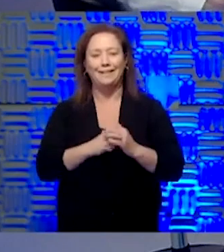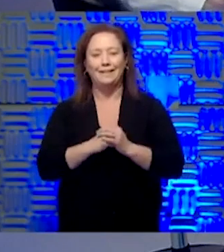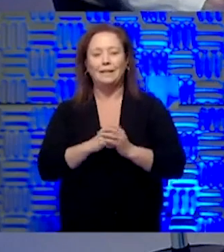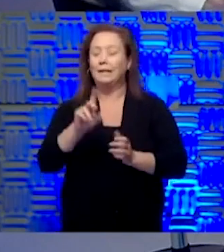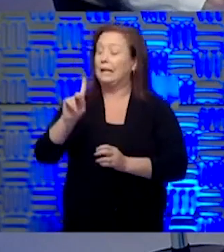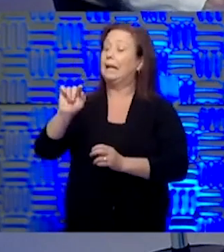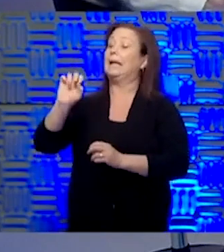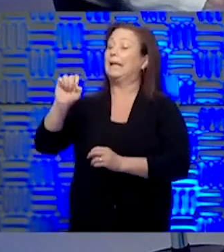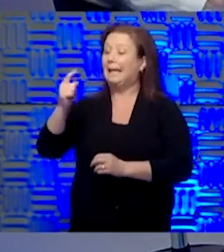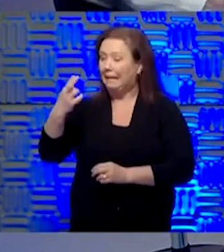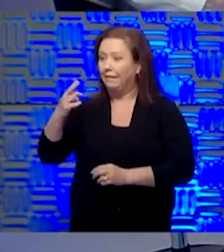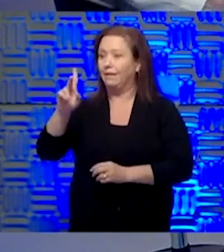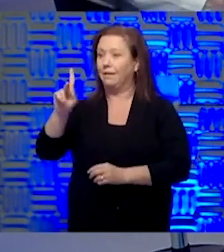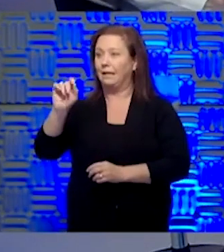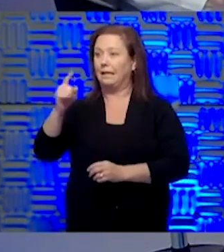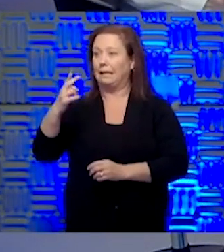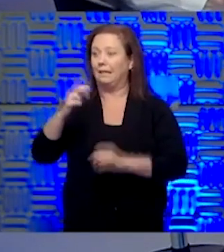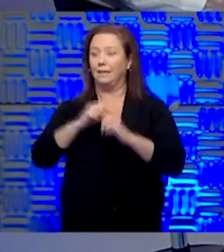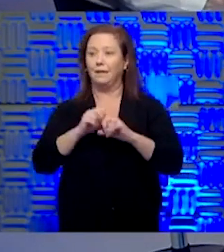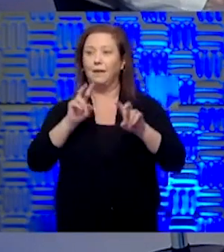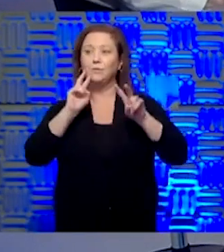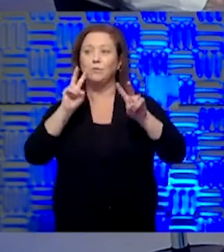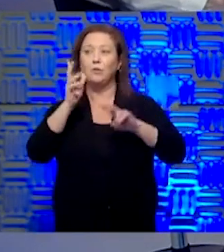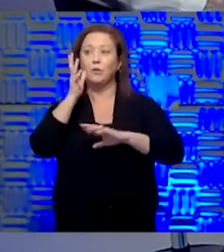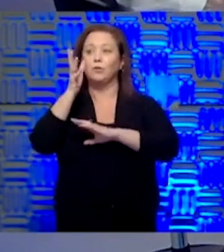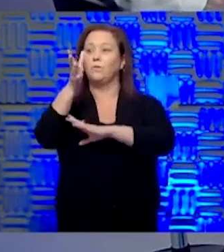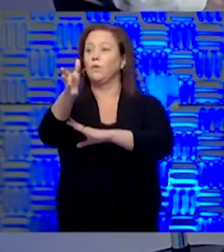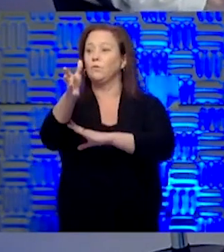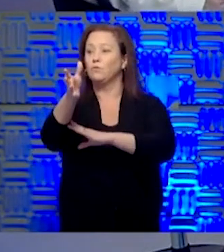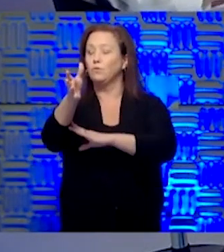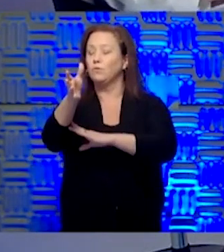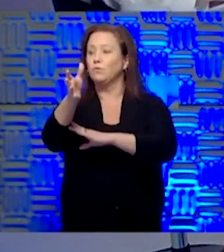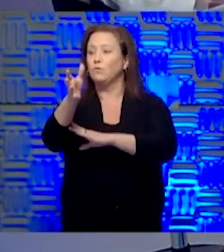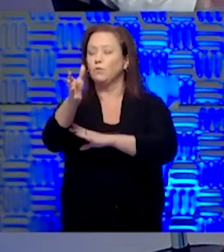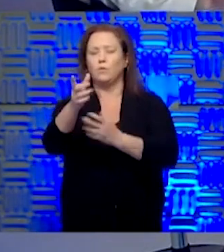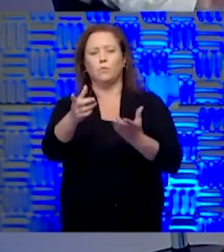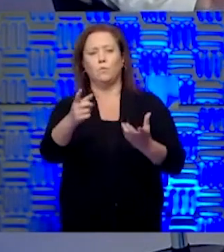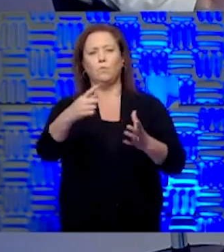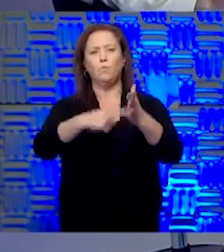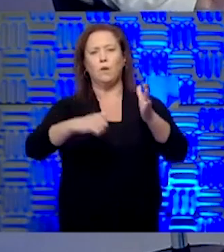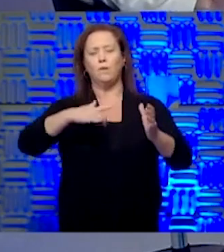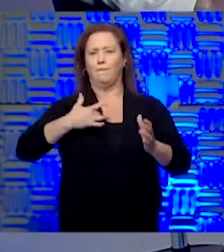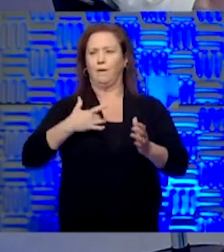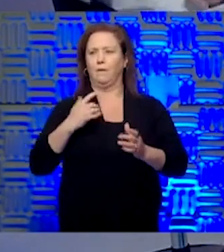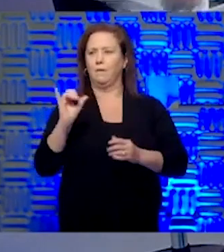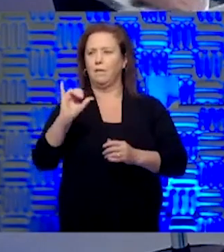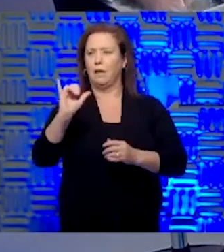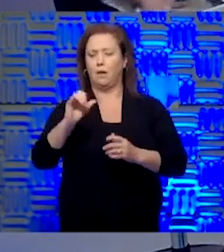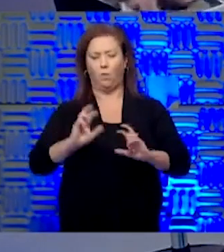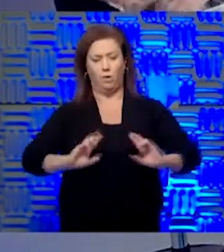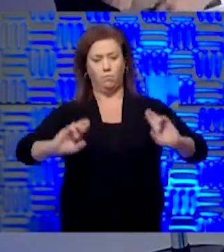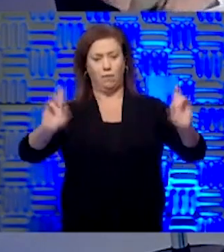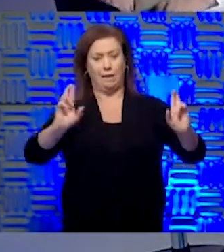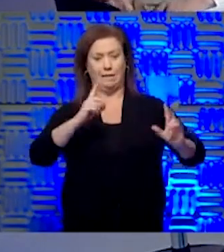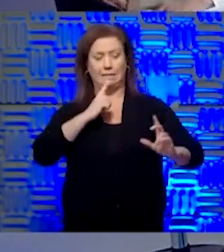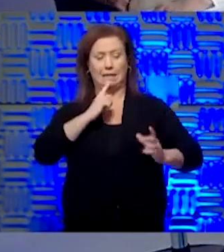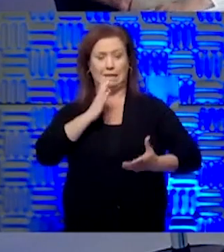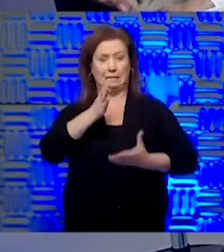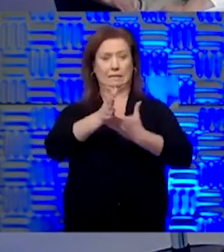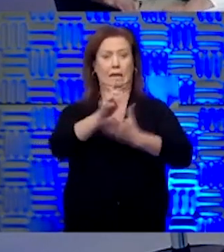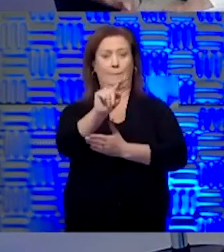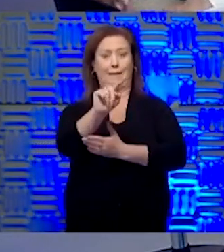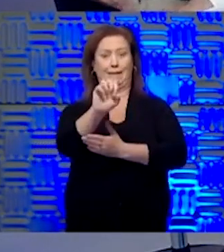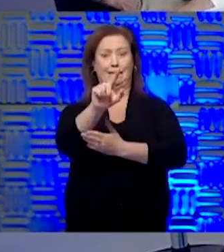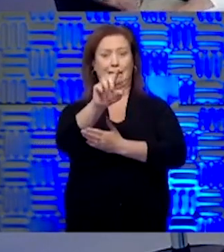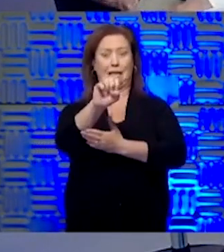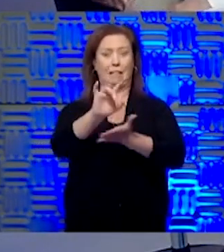So Keith, as you look at the future, what do you think this mix is going to be like? Are we ready to say it's time to stop telemedicine? Let's